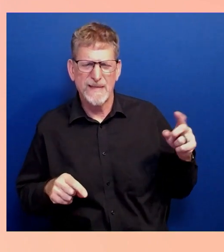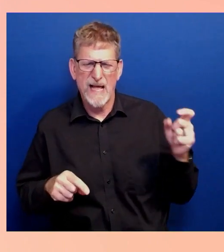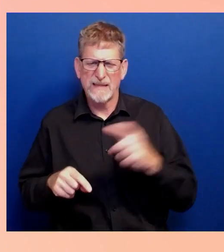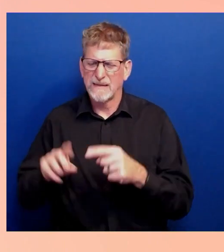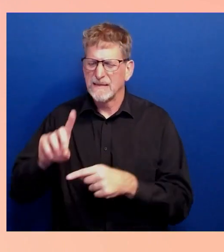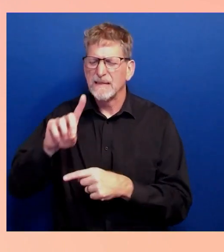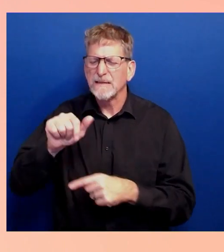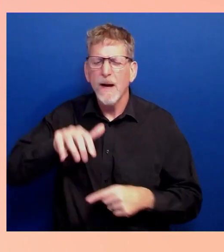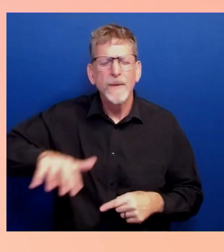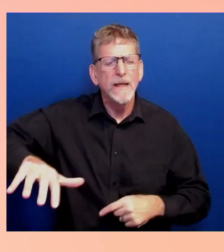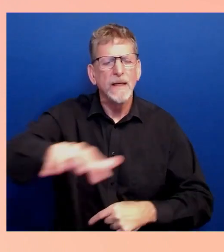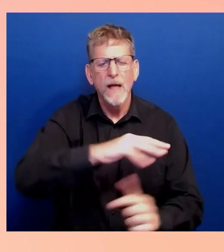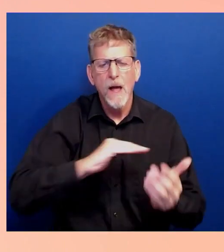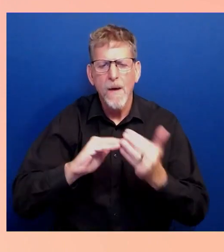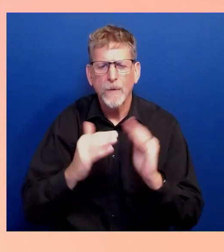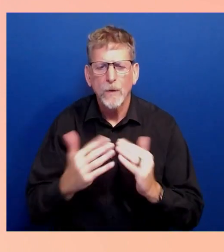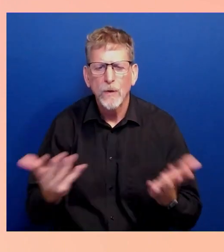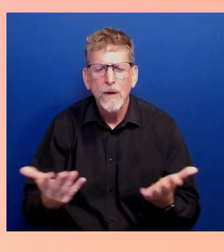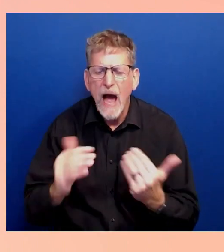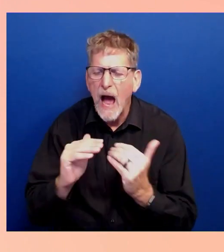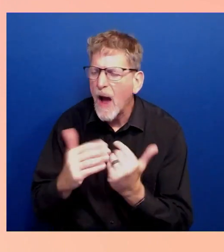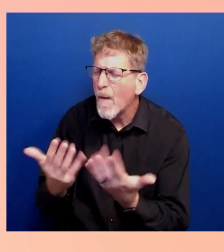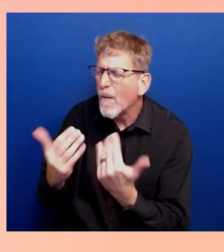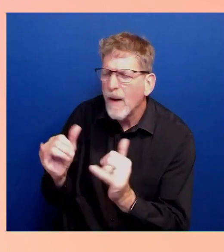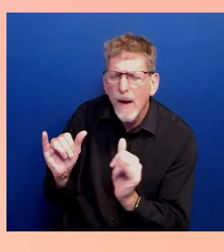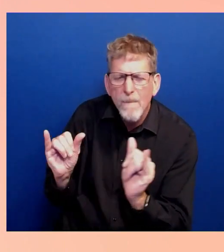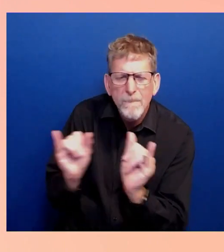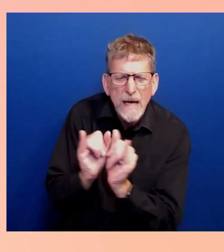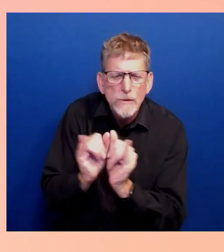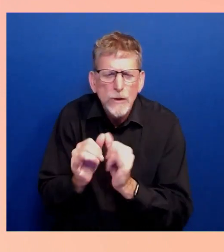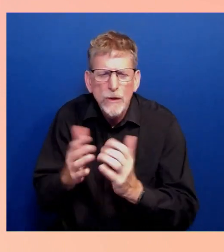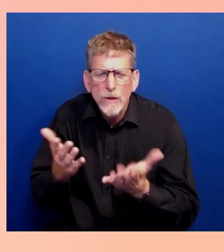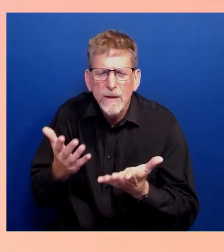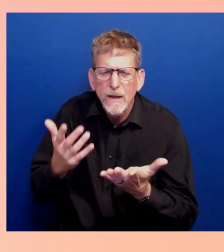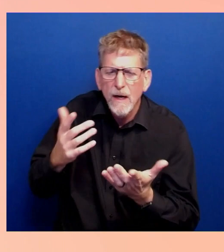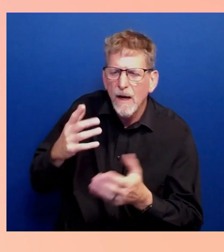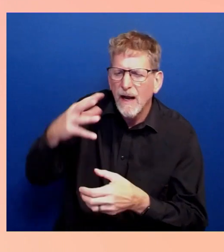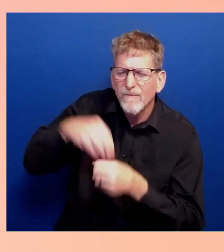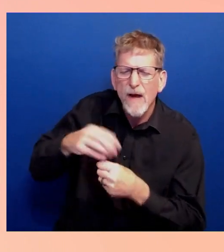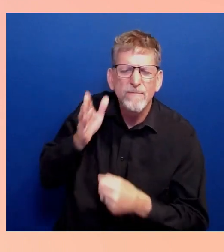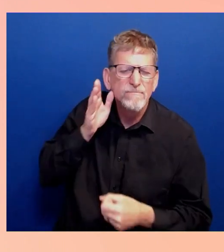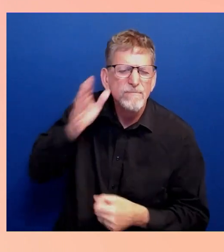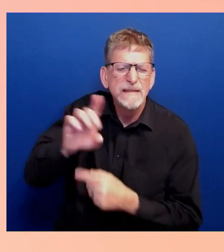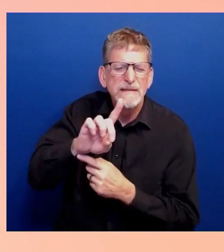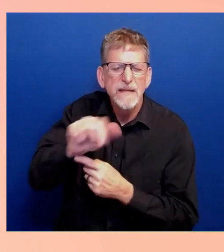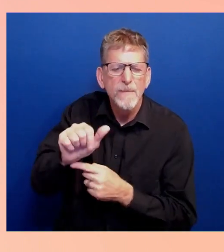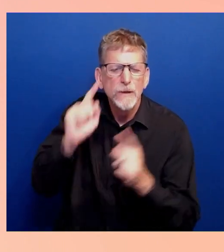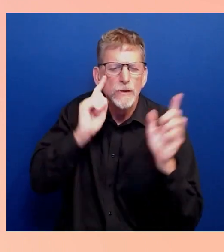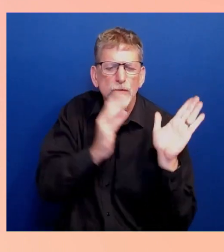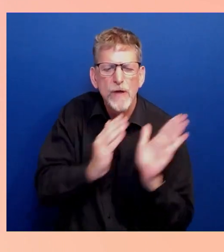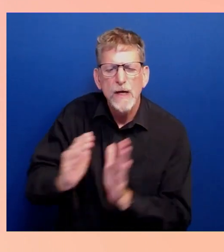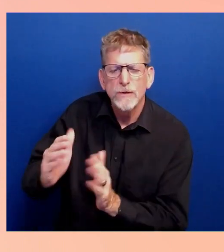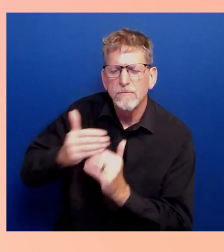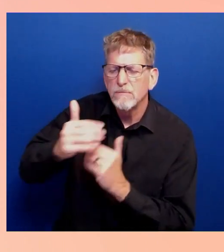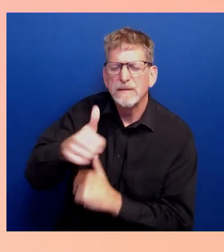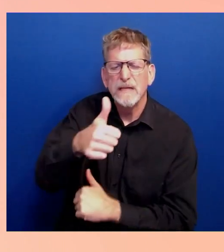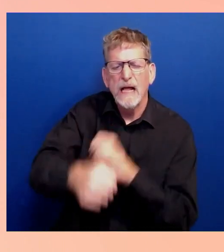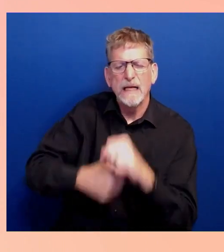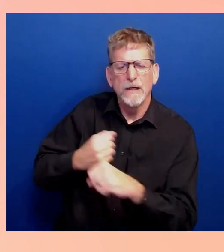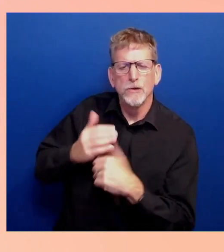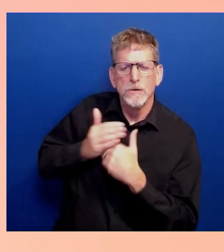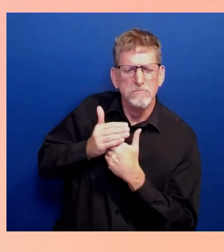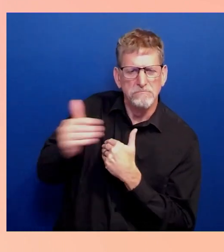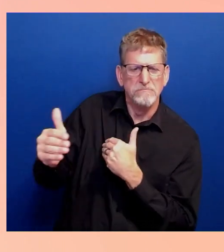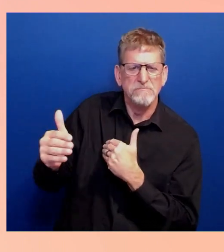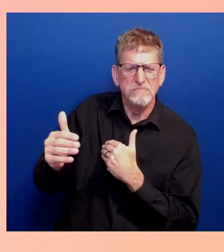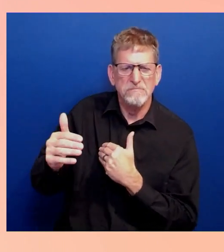the disability strategy for the next decade, we said, given that we have all these, accessibility legislation